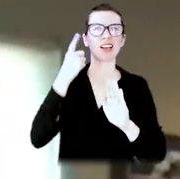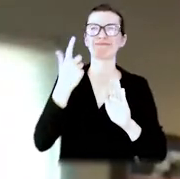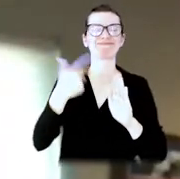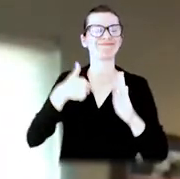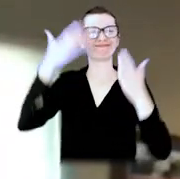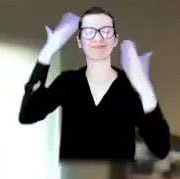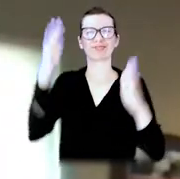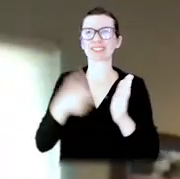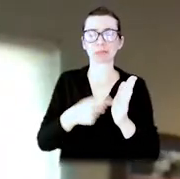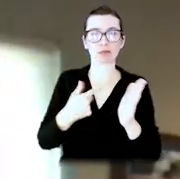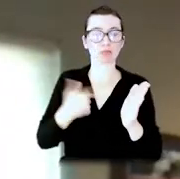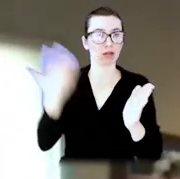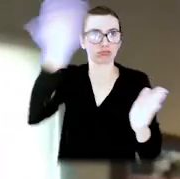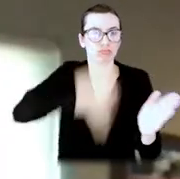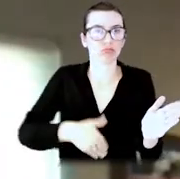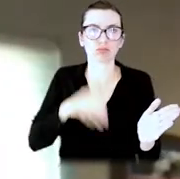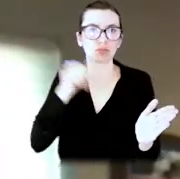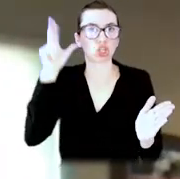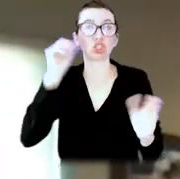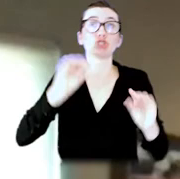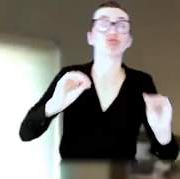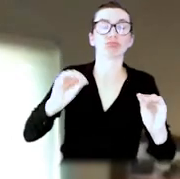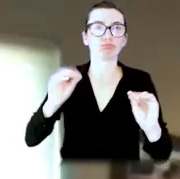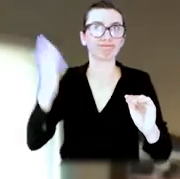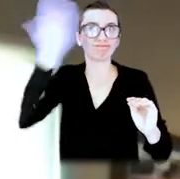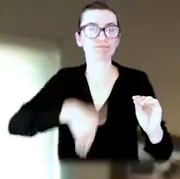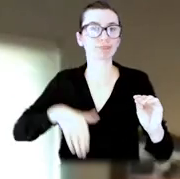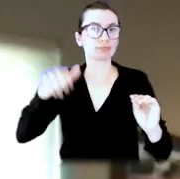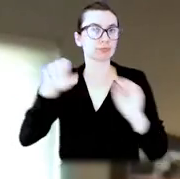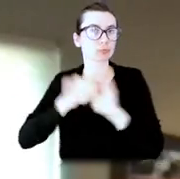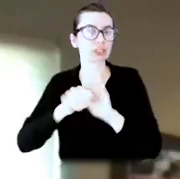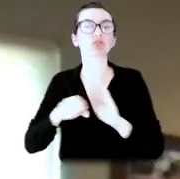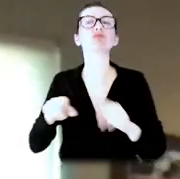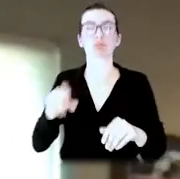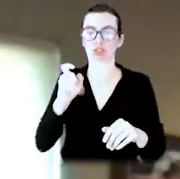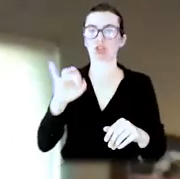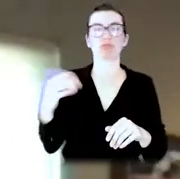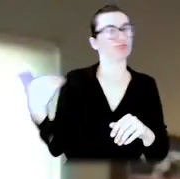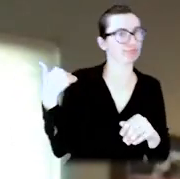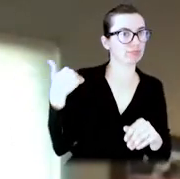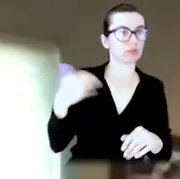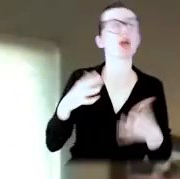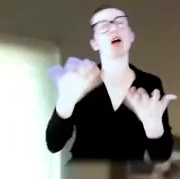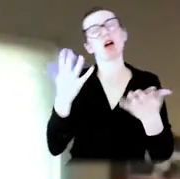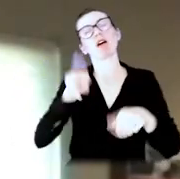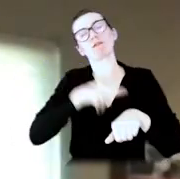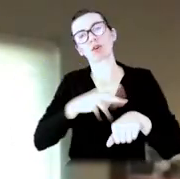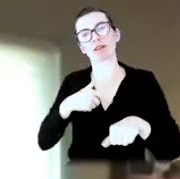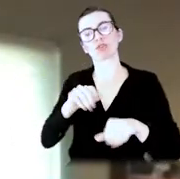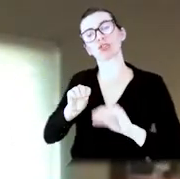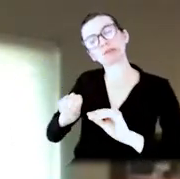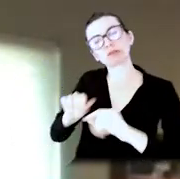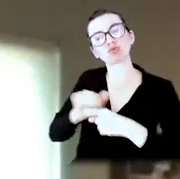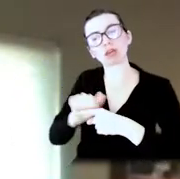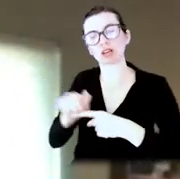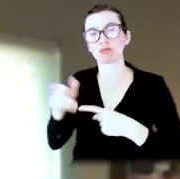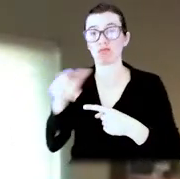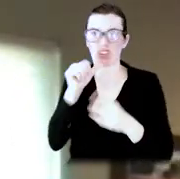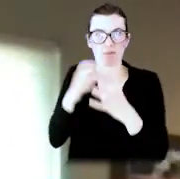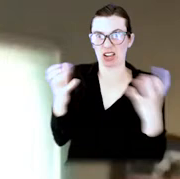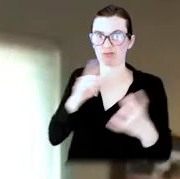just, sometimes I don't hear it. So Sierra would alert me every time. I had to train her a little bit, not much. I mean, she picked up everything